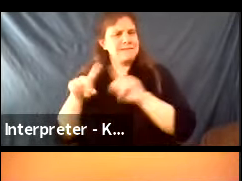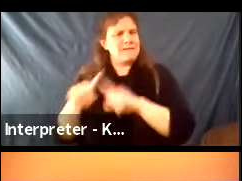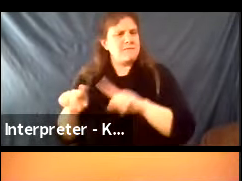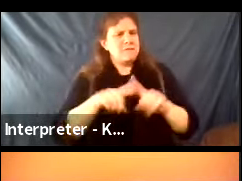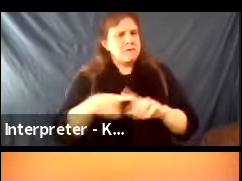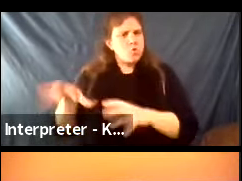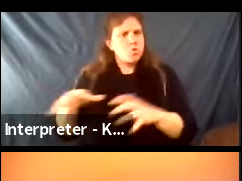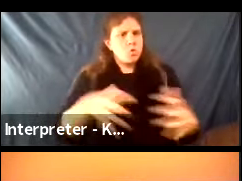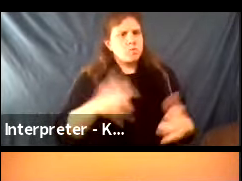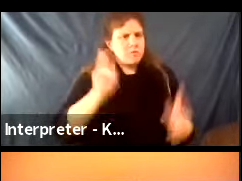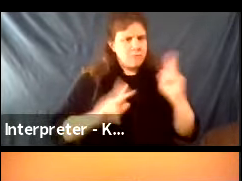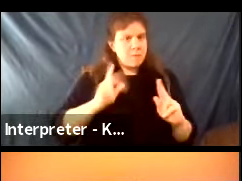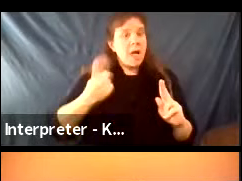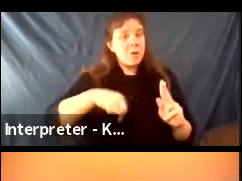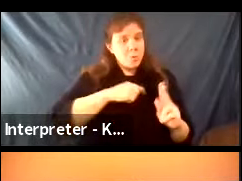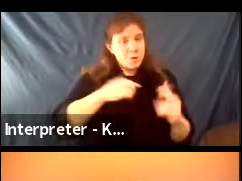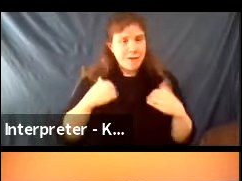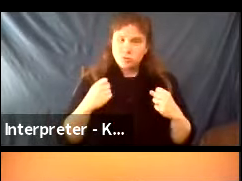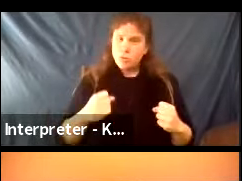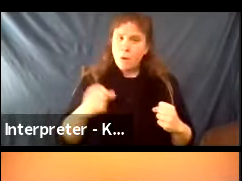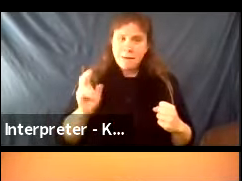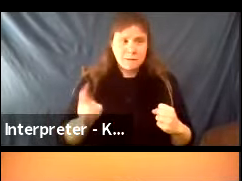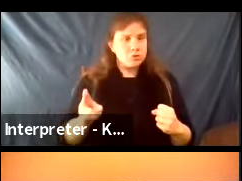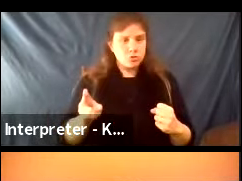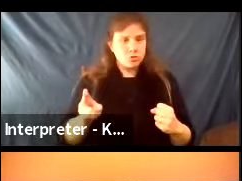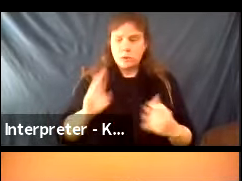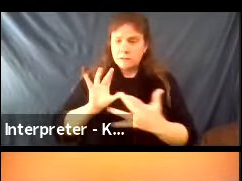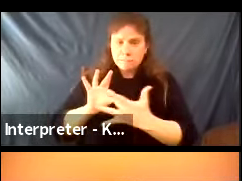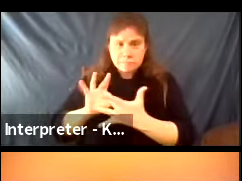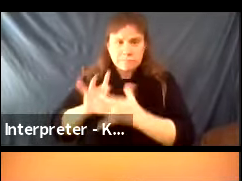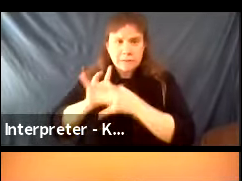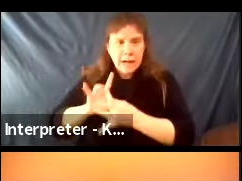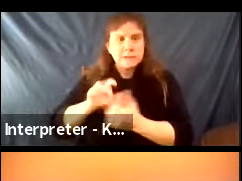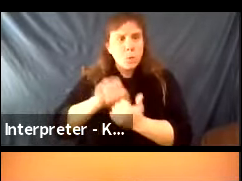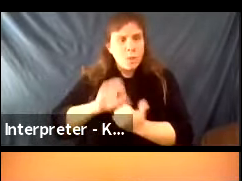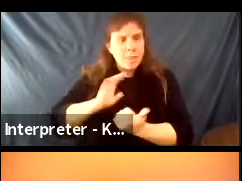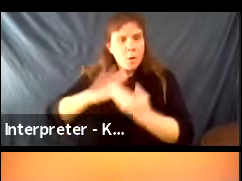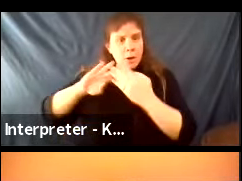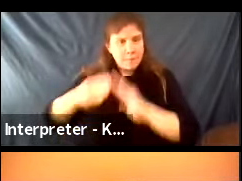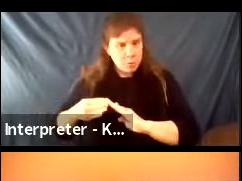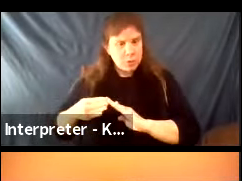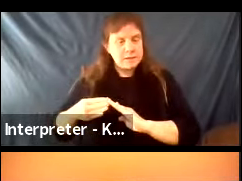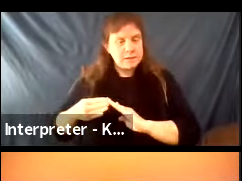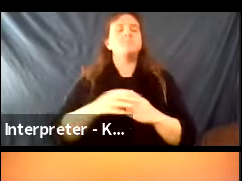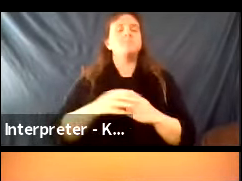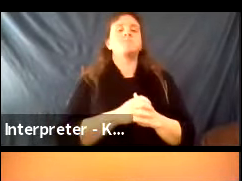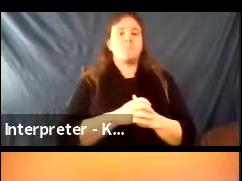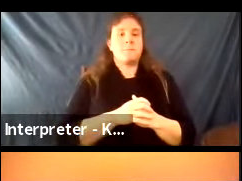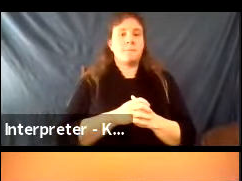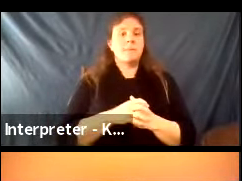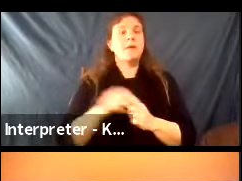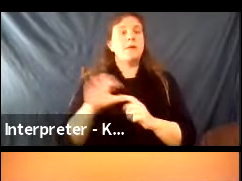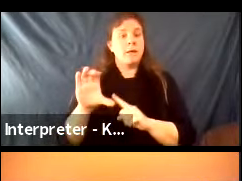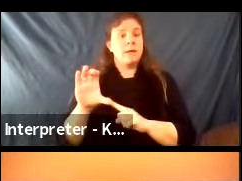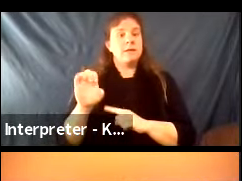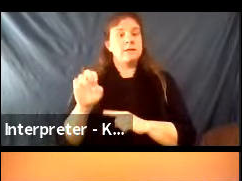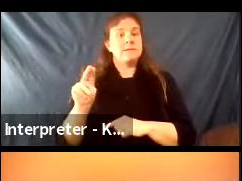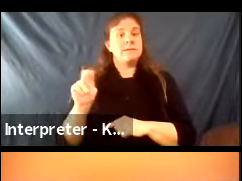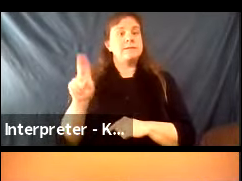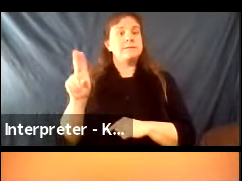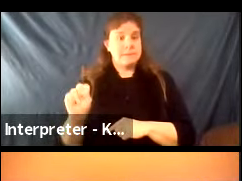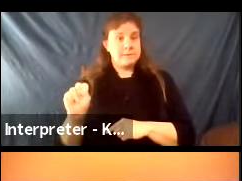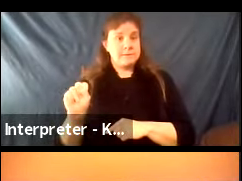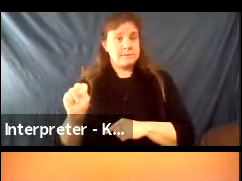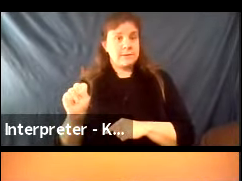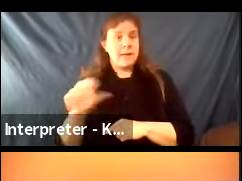the history of relationships that we have in our organizations. I look at this, in addition to the census, also the way that we attack the